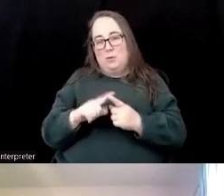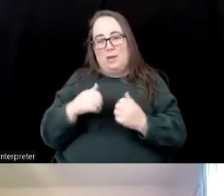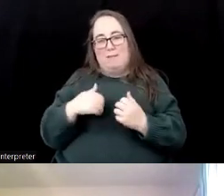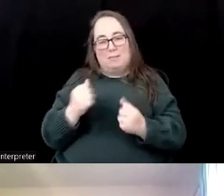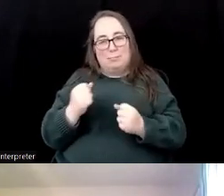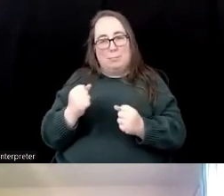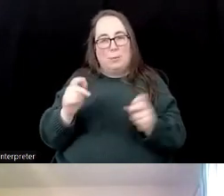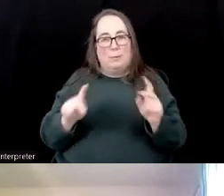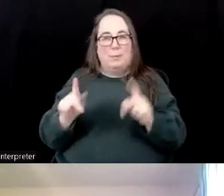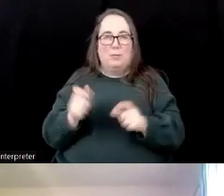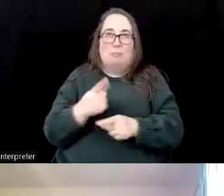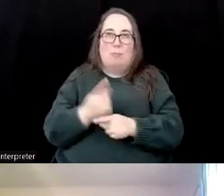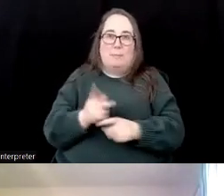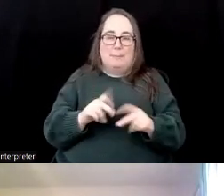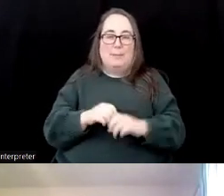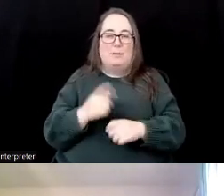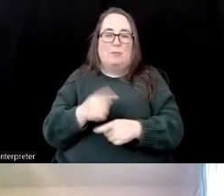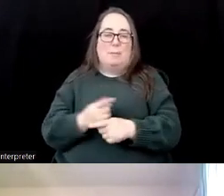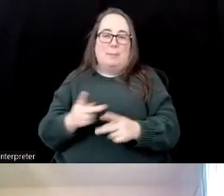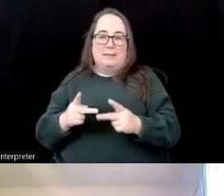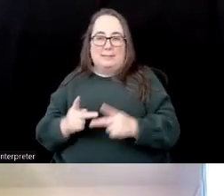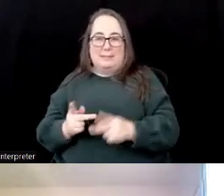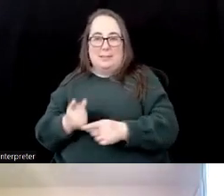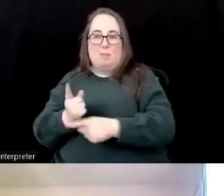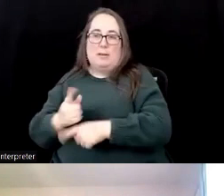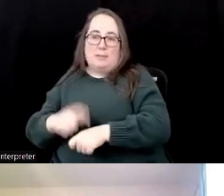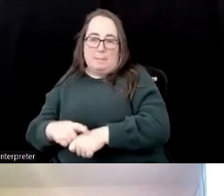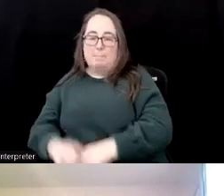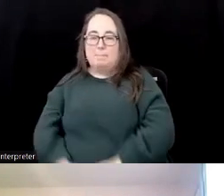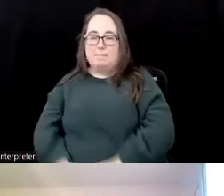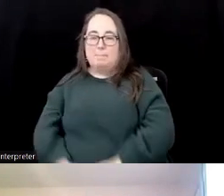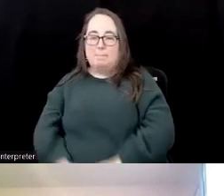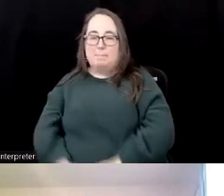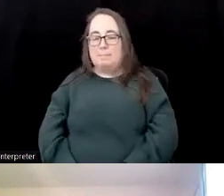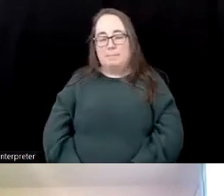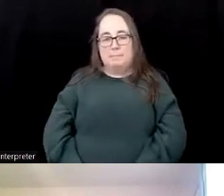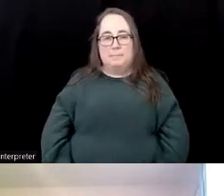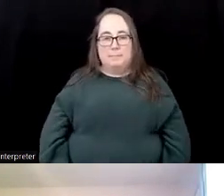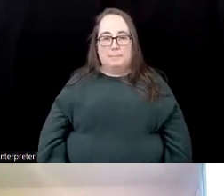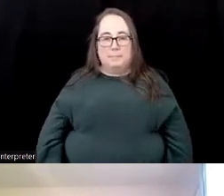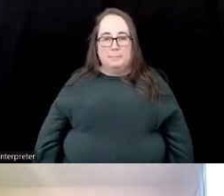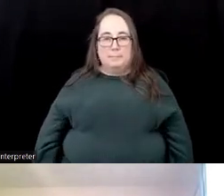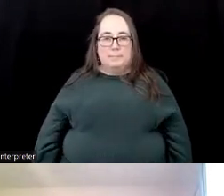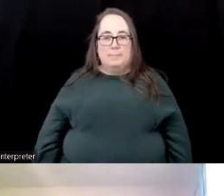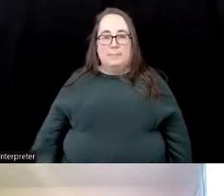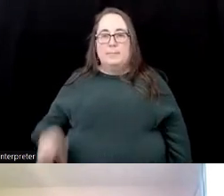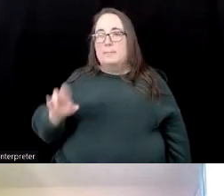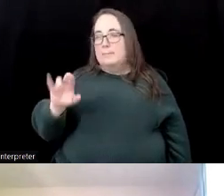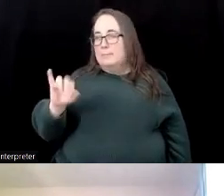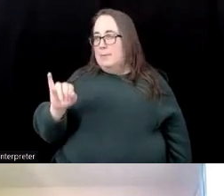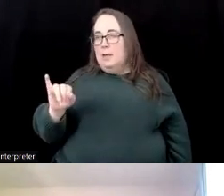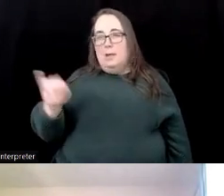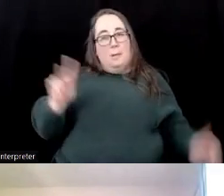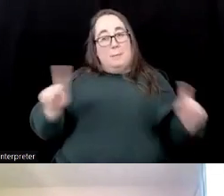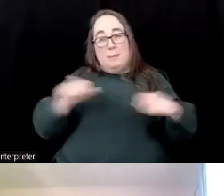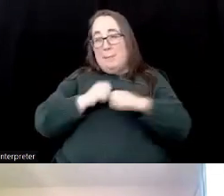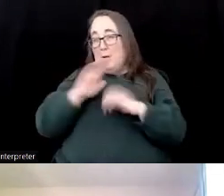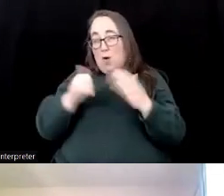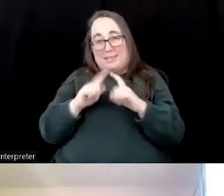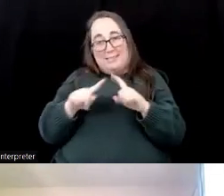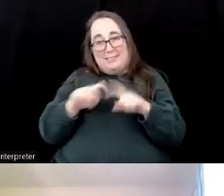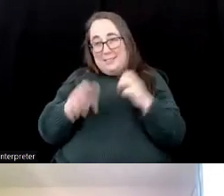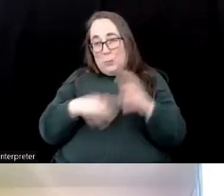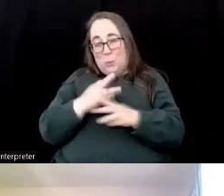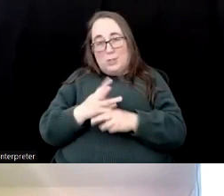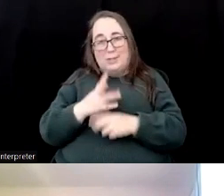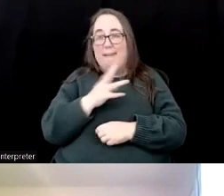the right people in the right places at the right time. people make all the difference in the world. And also just